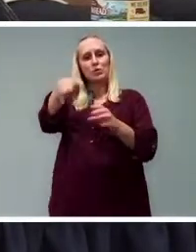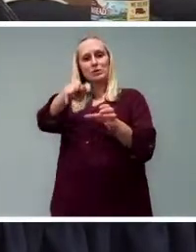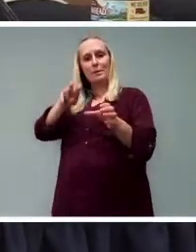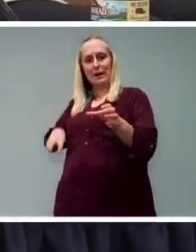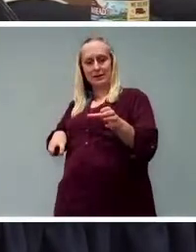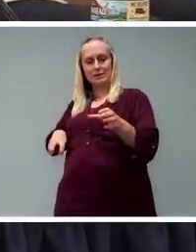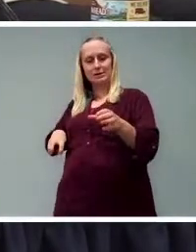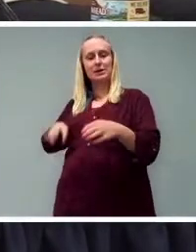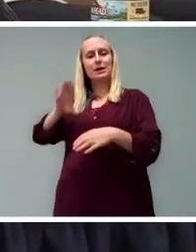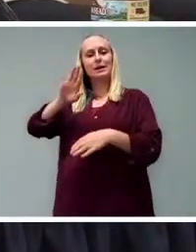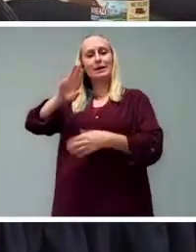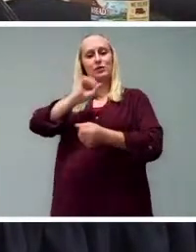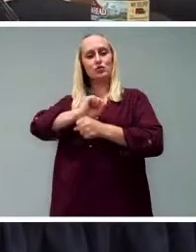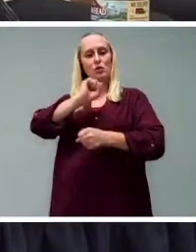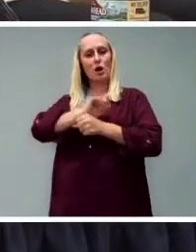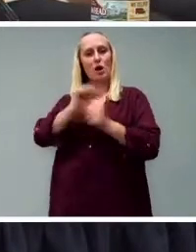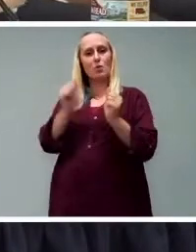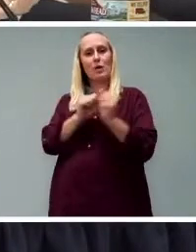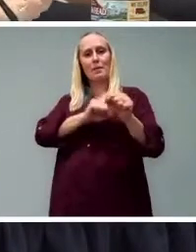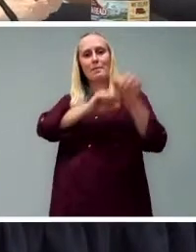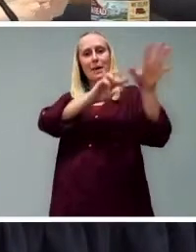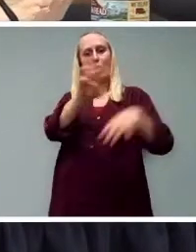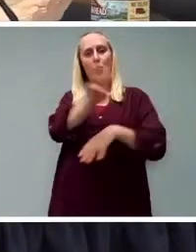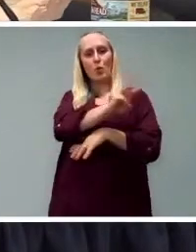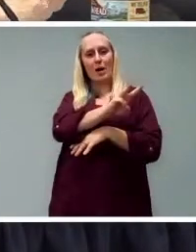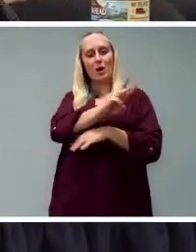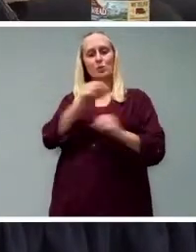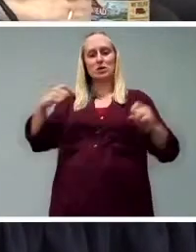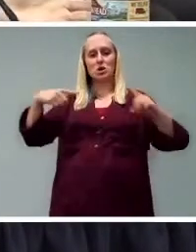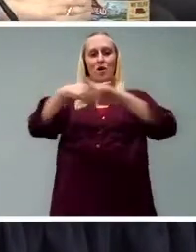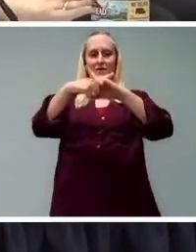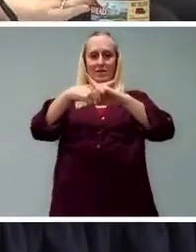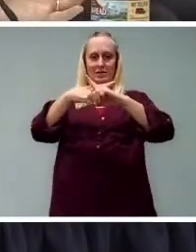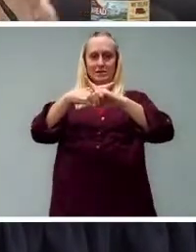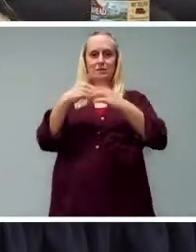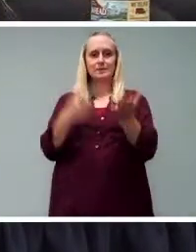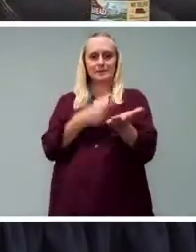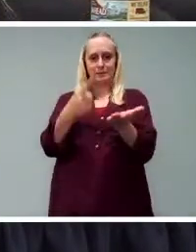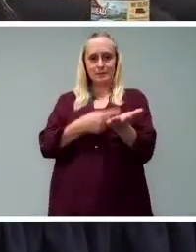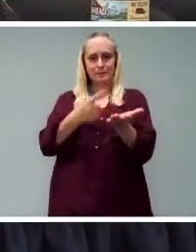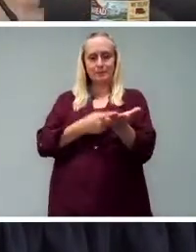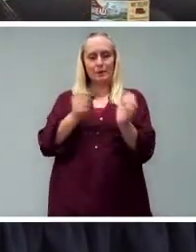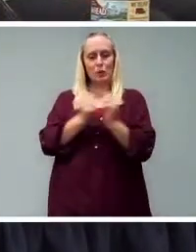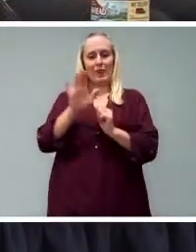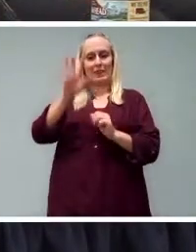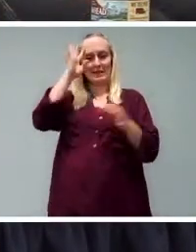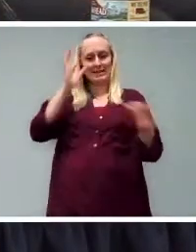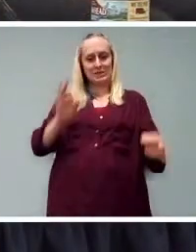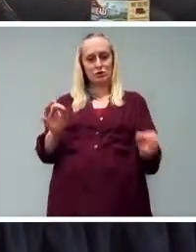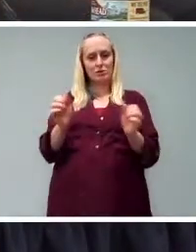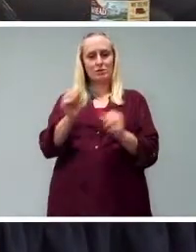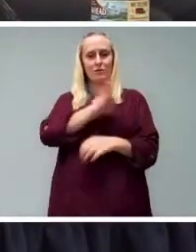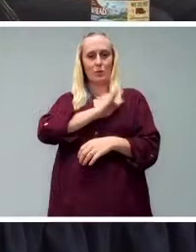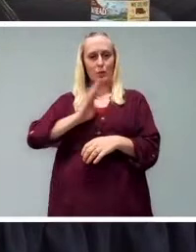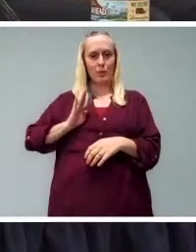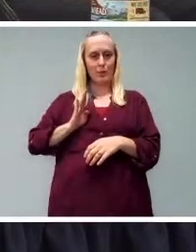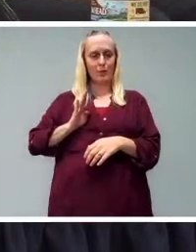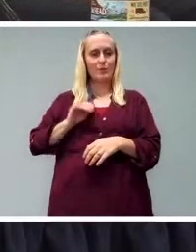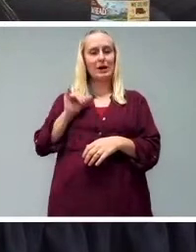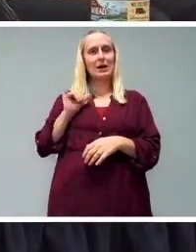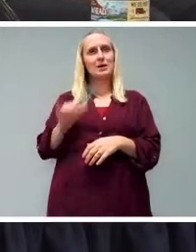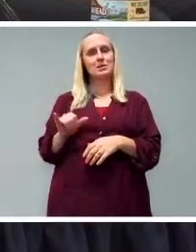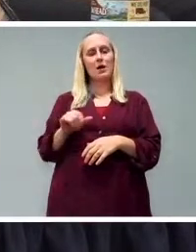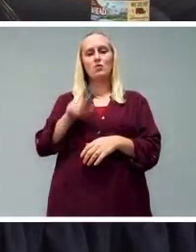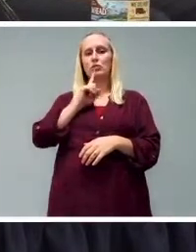his job with Mountain West Investments was a conflict of interest at times with the decisions of the board. And that is a super tricky